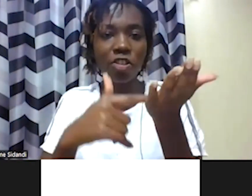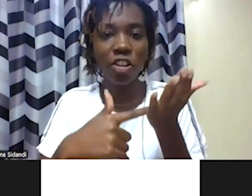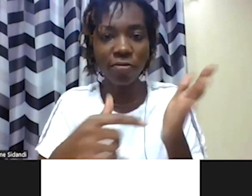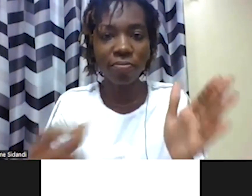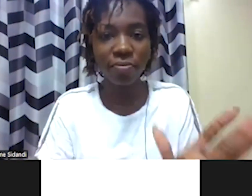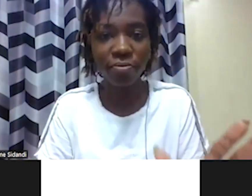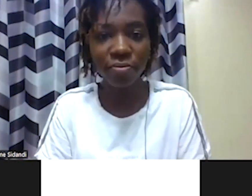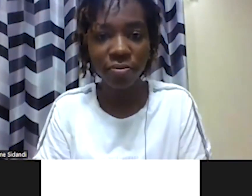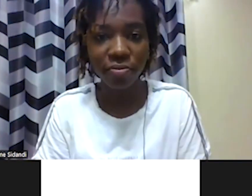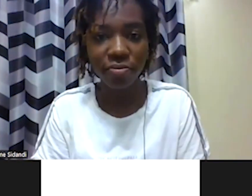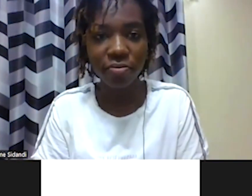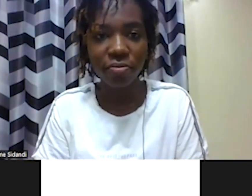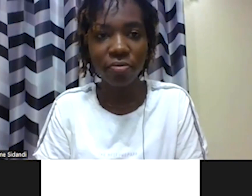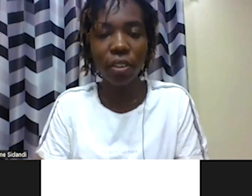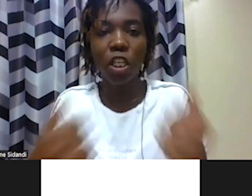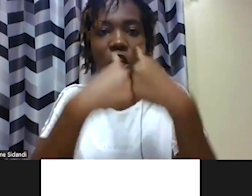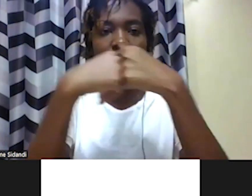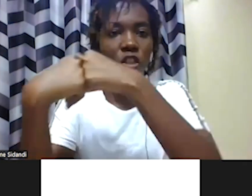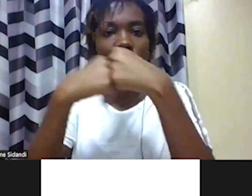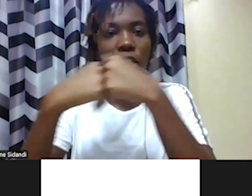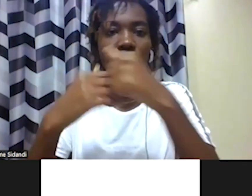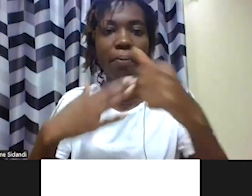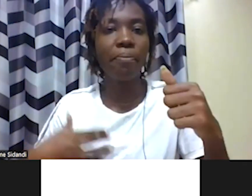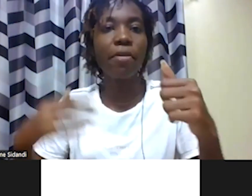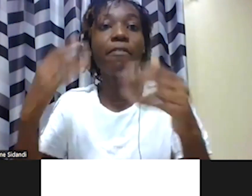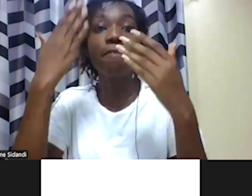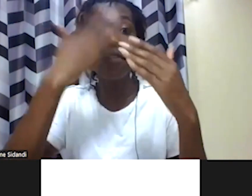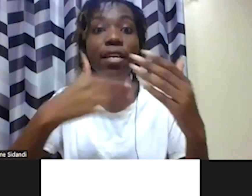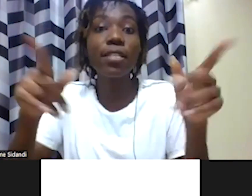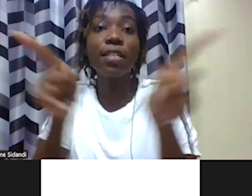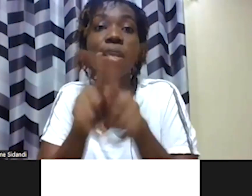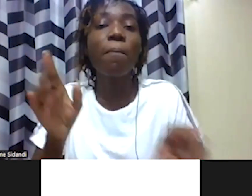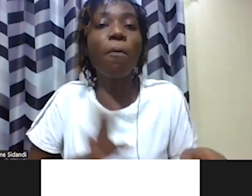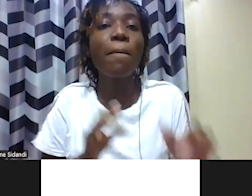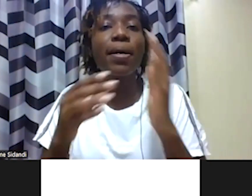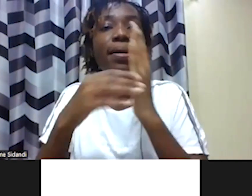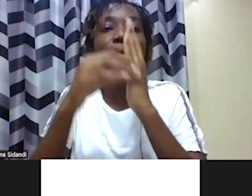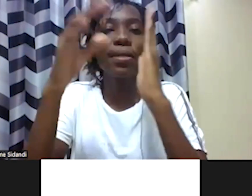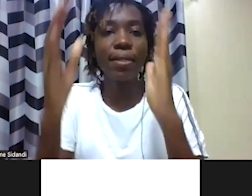so, what challenges did I face as a woman leader?